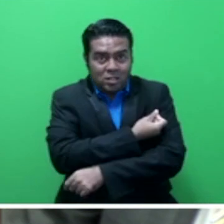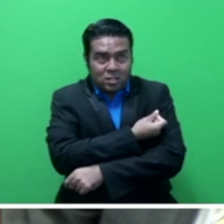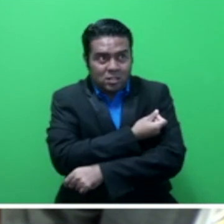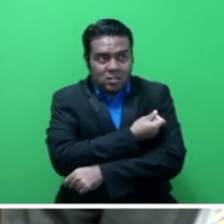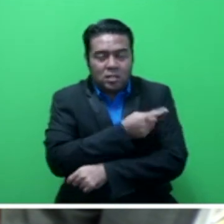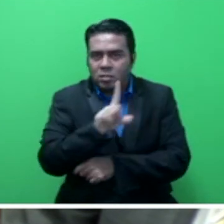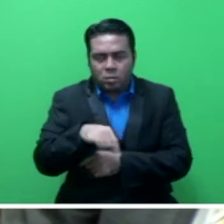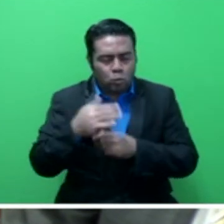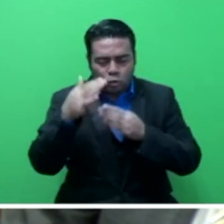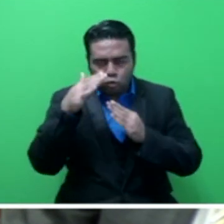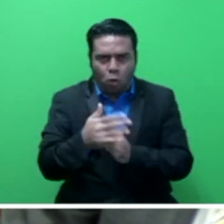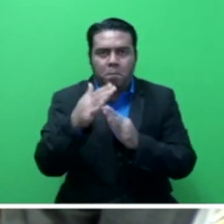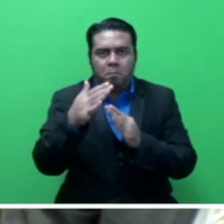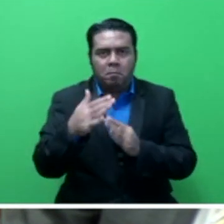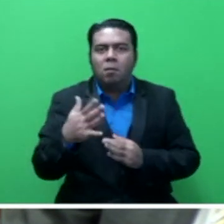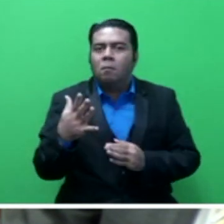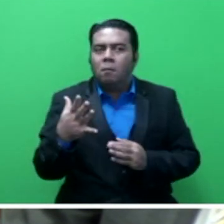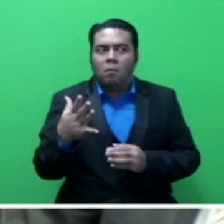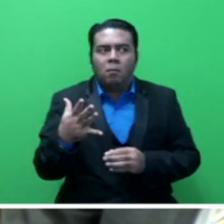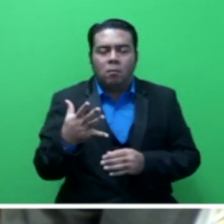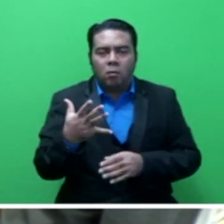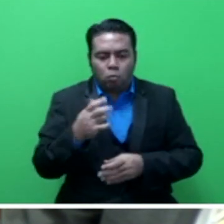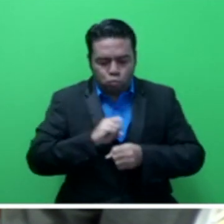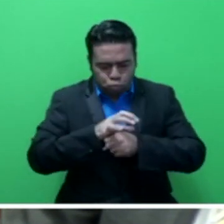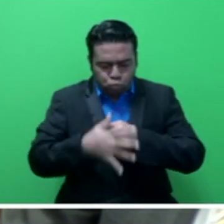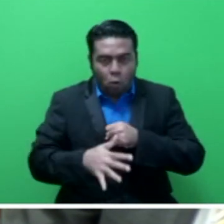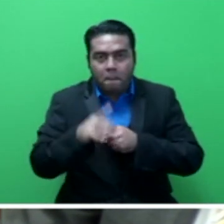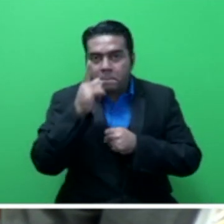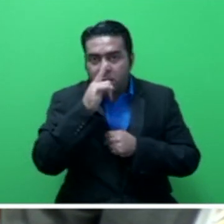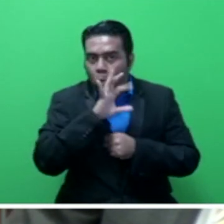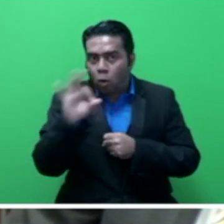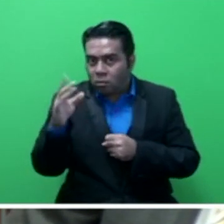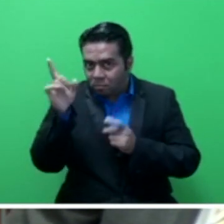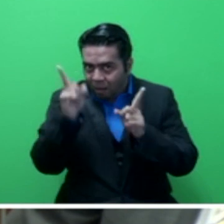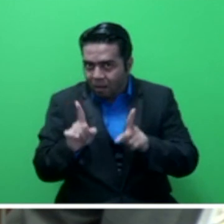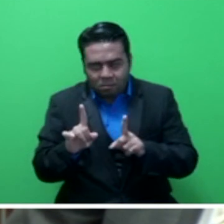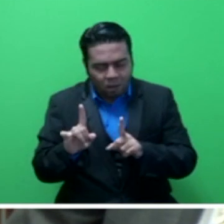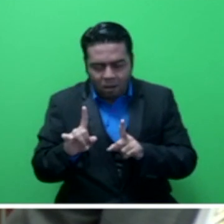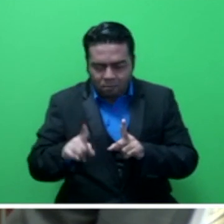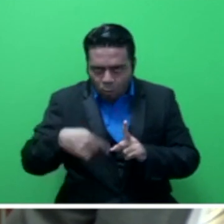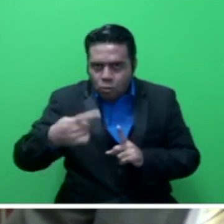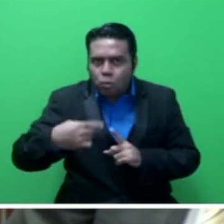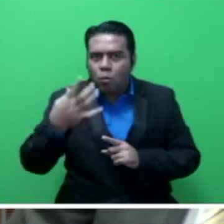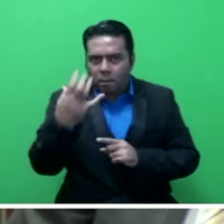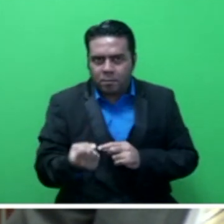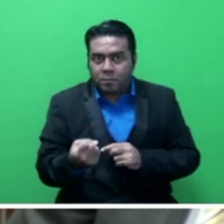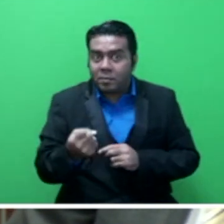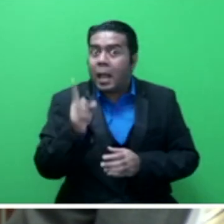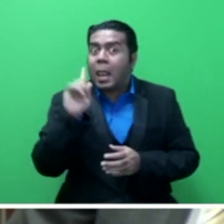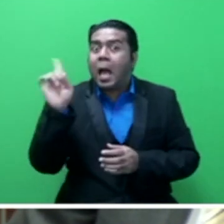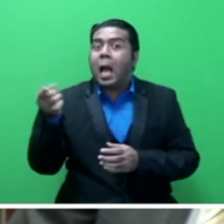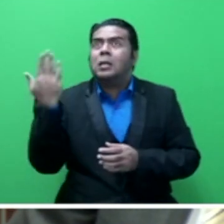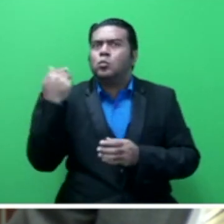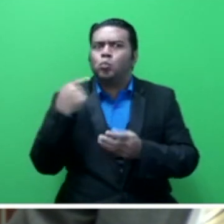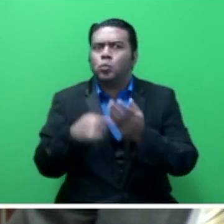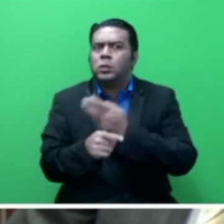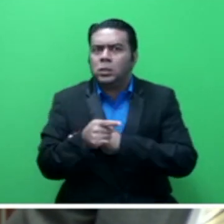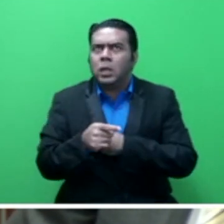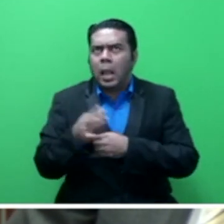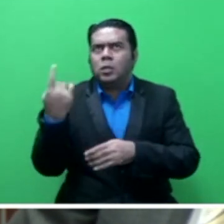stop having COVID-19 straight away or people won't die. As of last week, we had